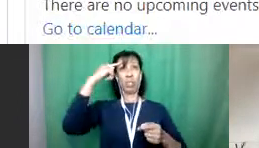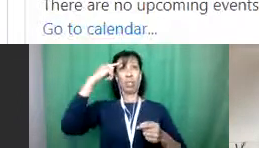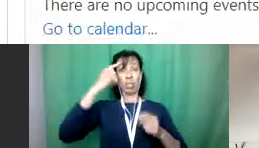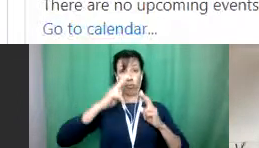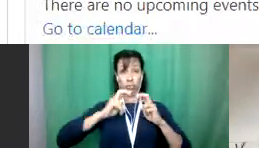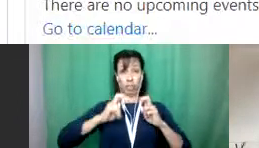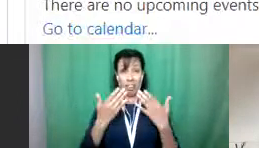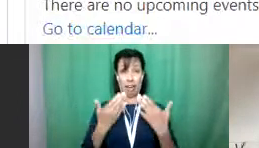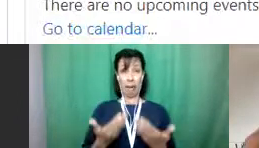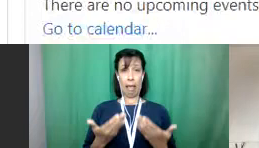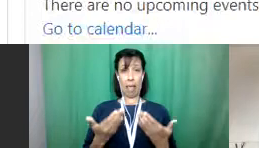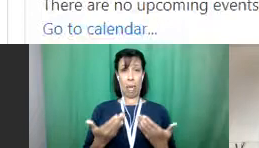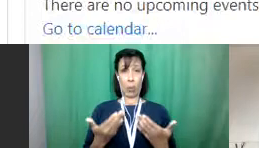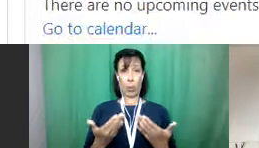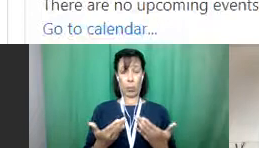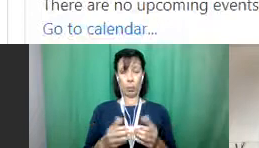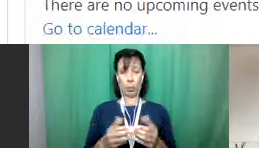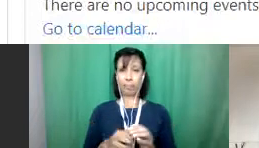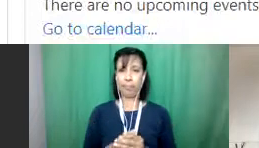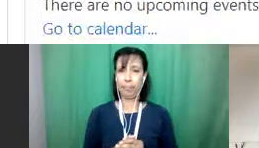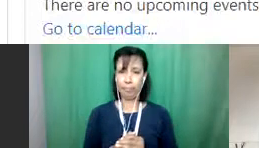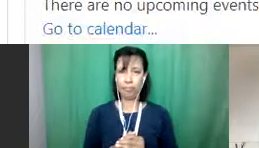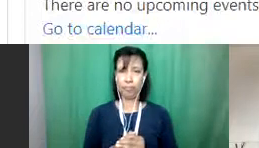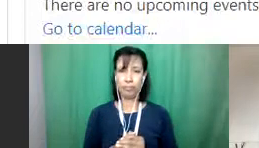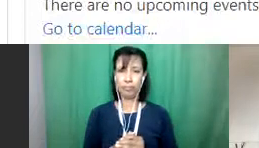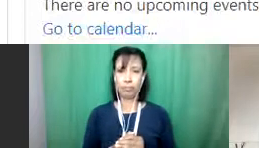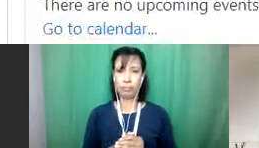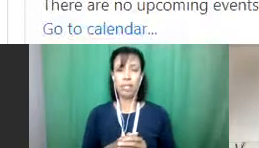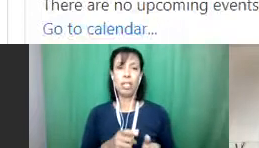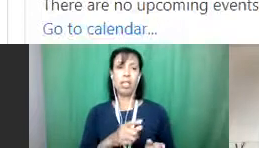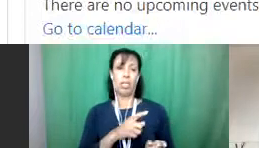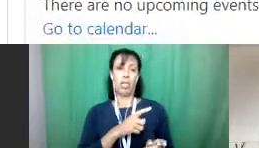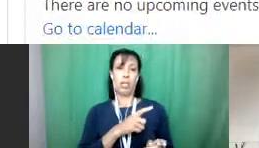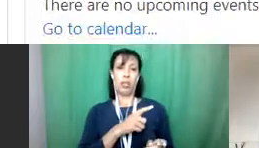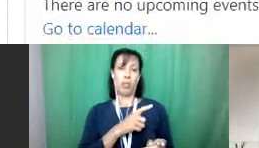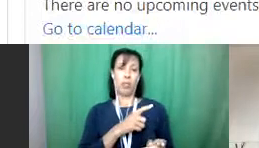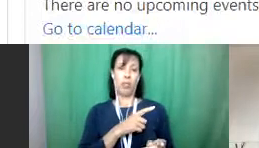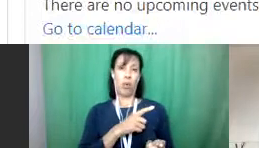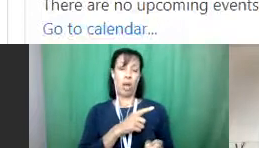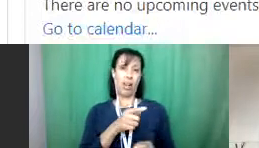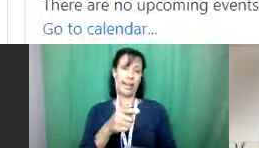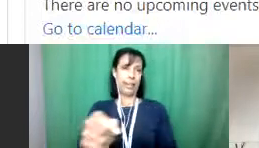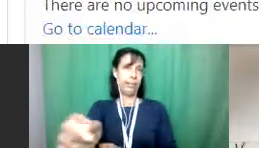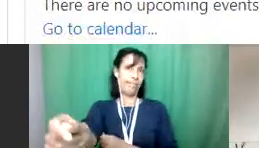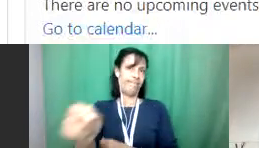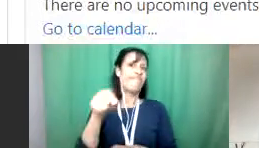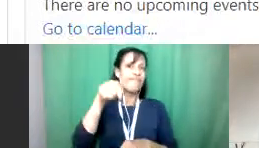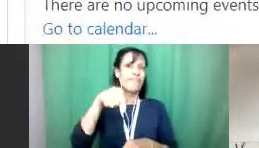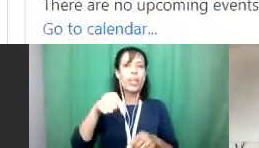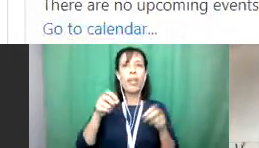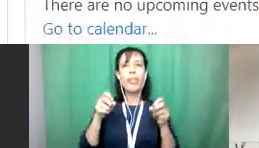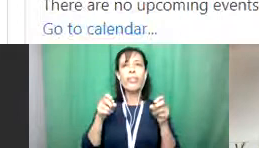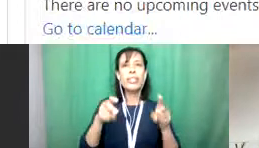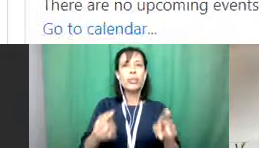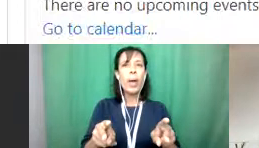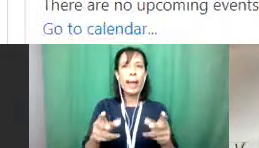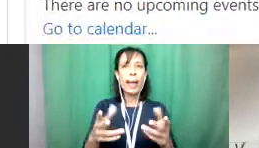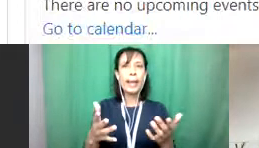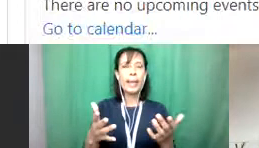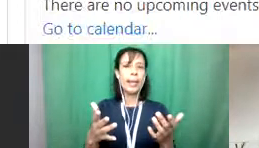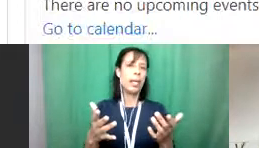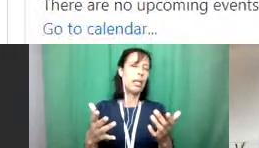And in live lectures, because this is the first time we've done this online, in lecture theatres, I look around the lecture